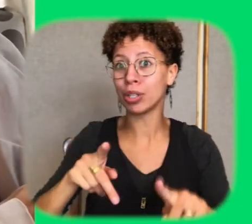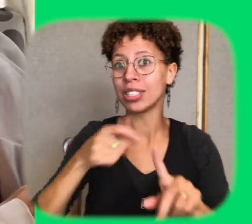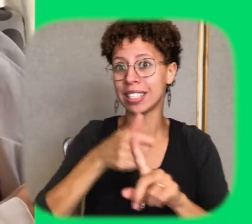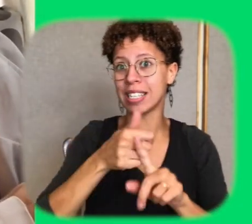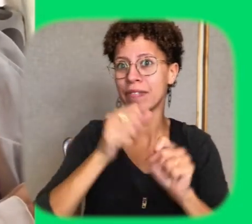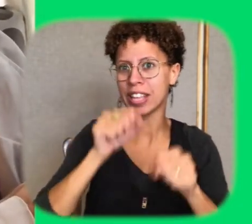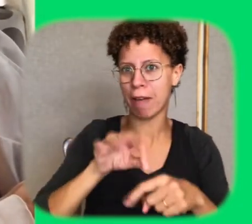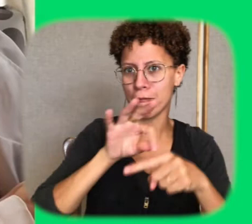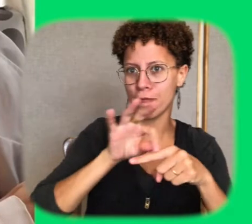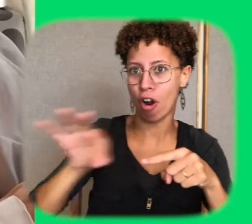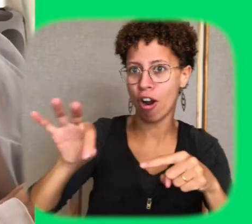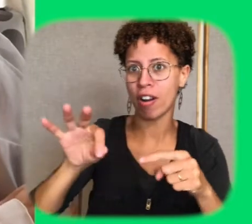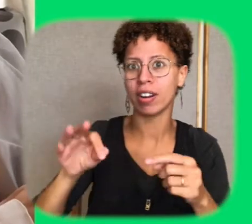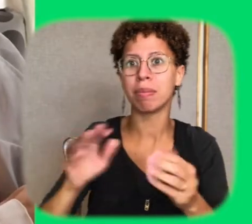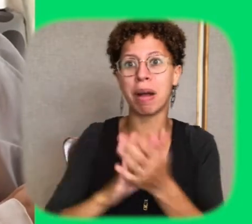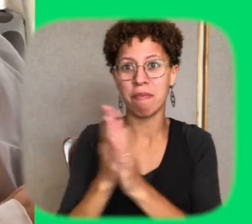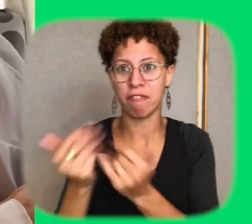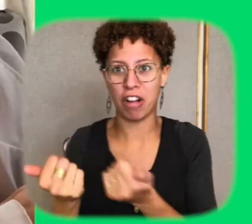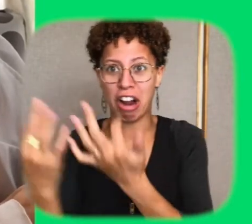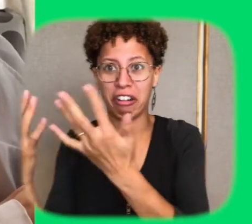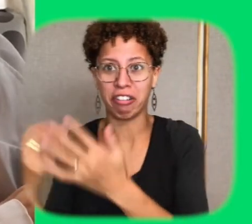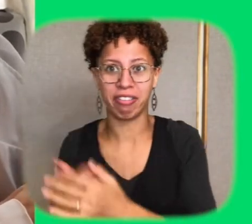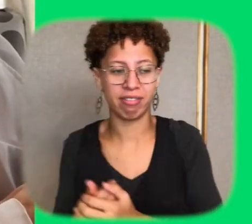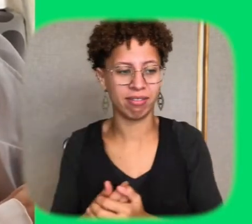possible? Don't